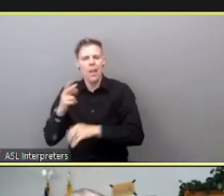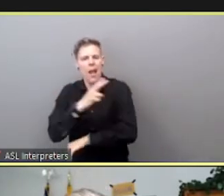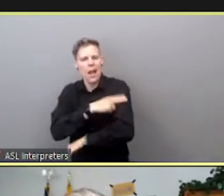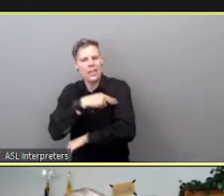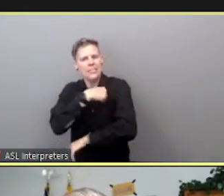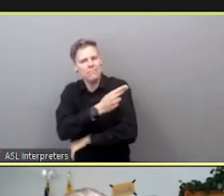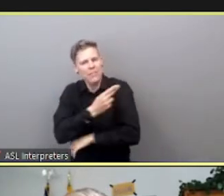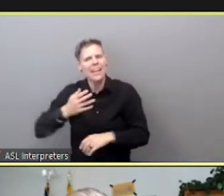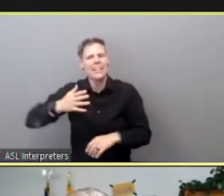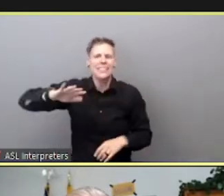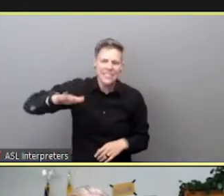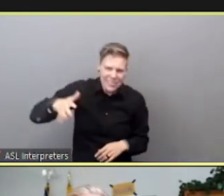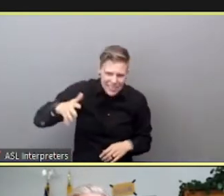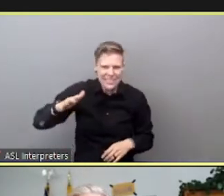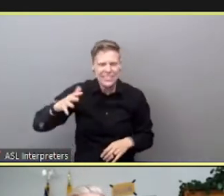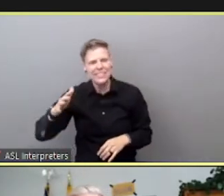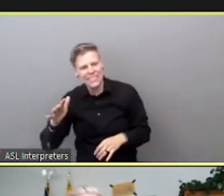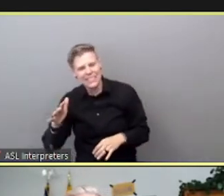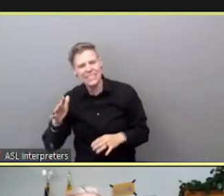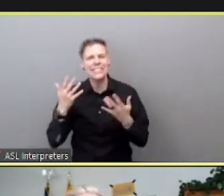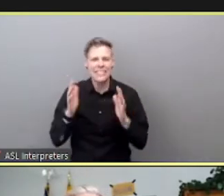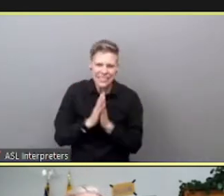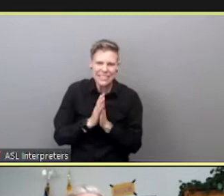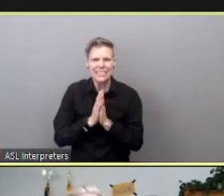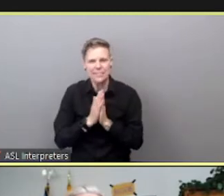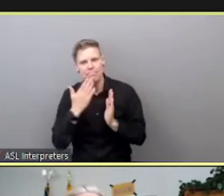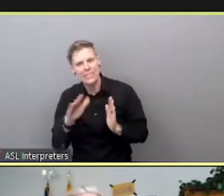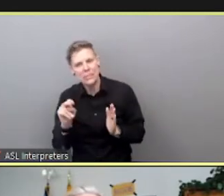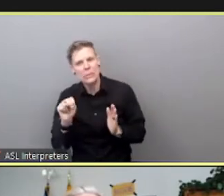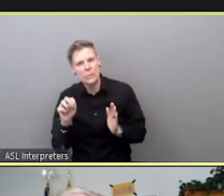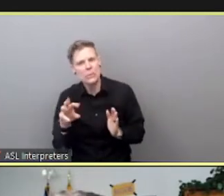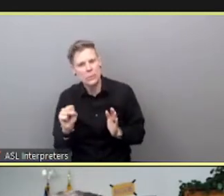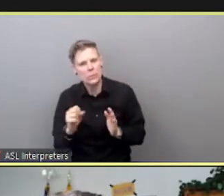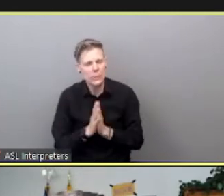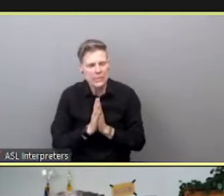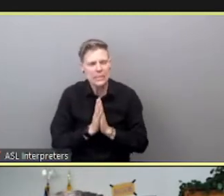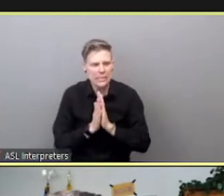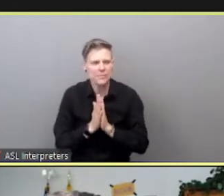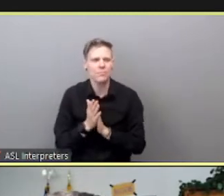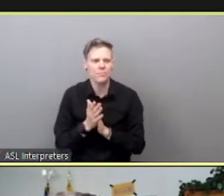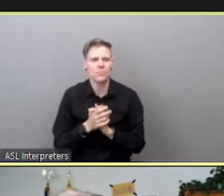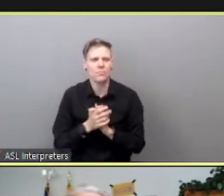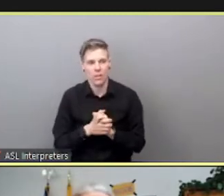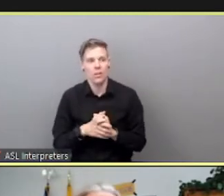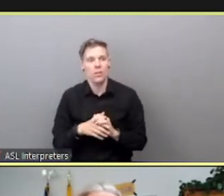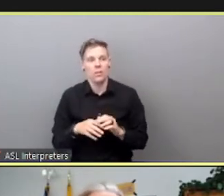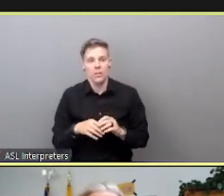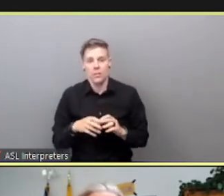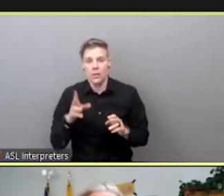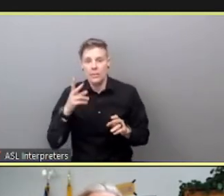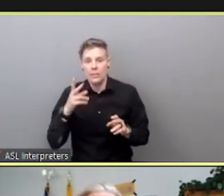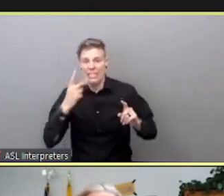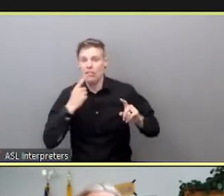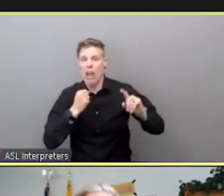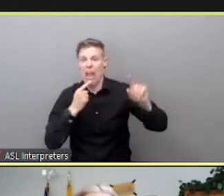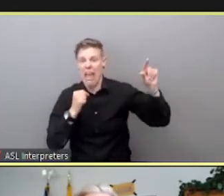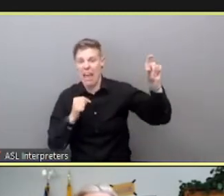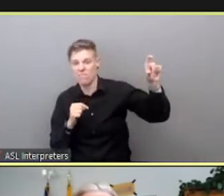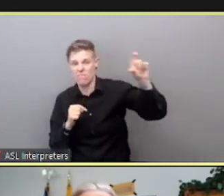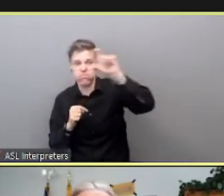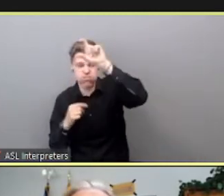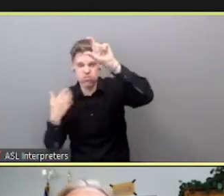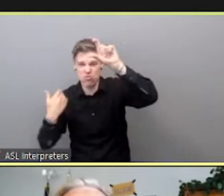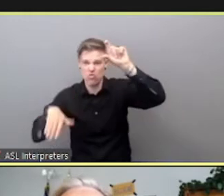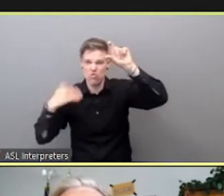continue to skate along this line of crisis standards of care, but the fact that this is going